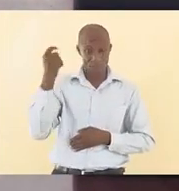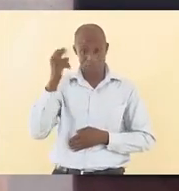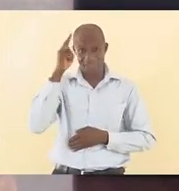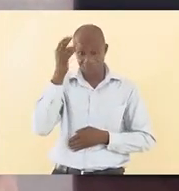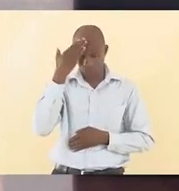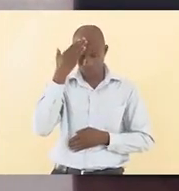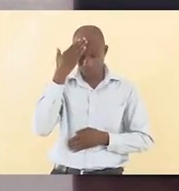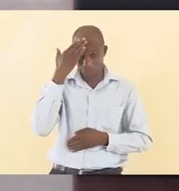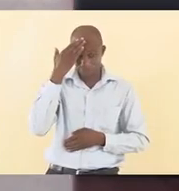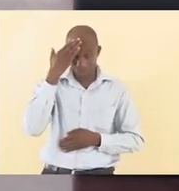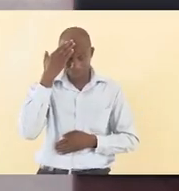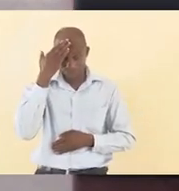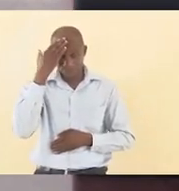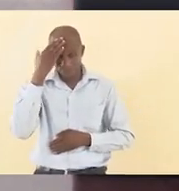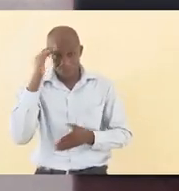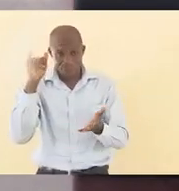Jesus knows